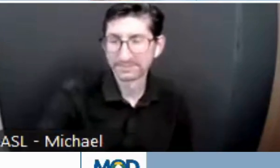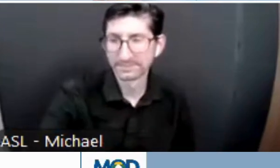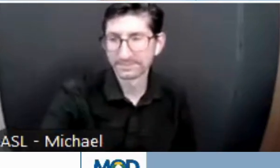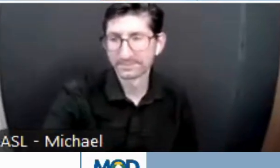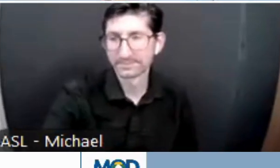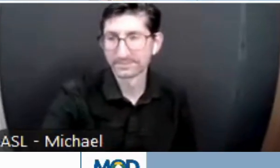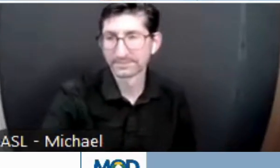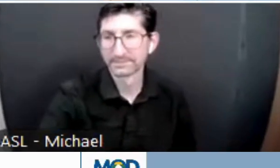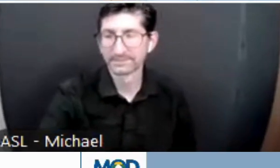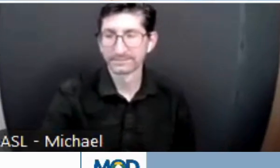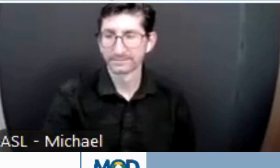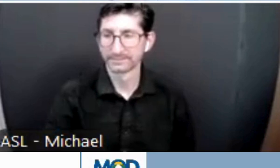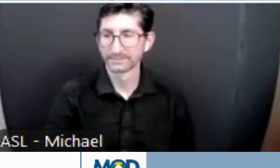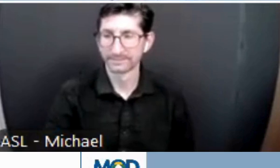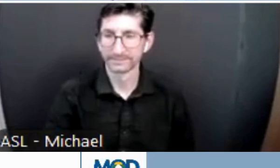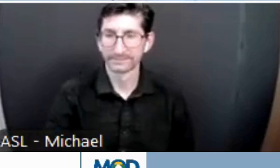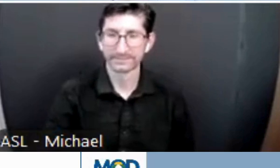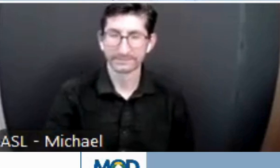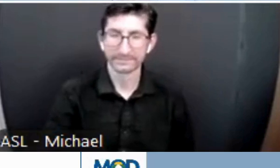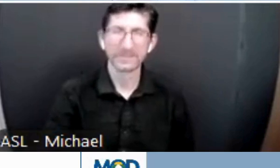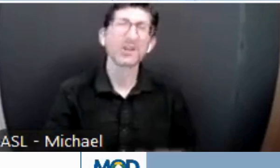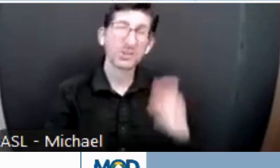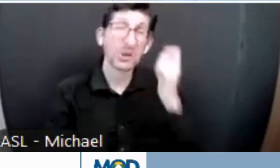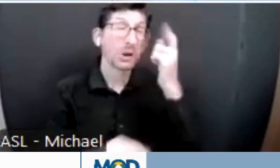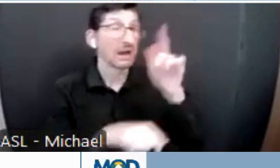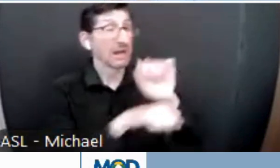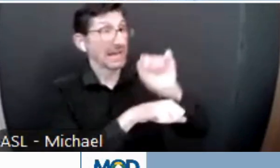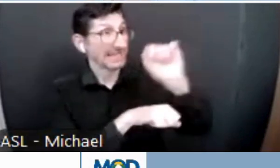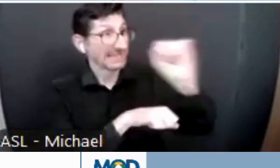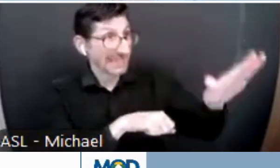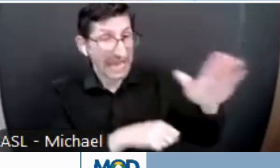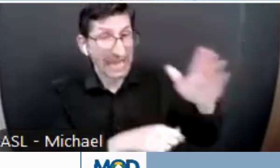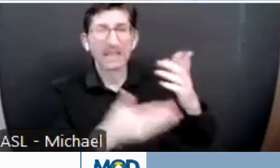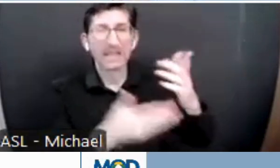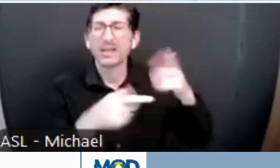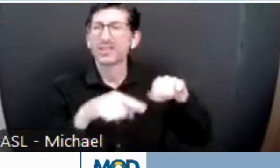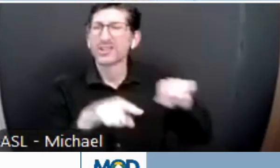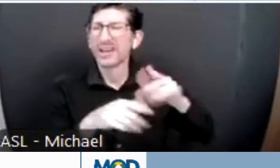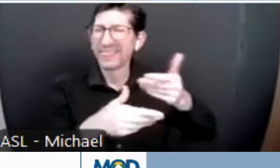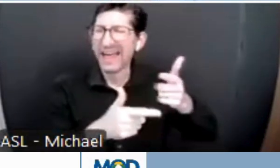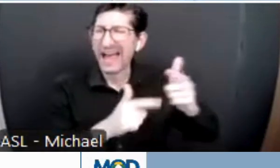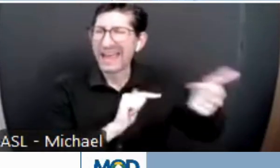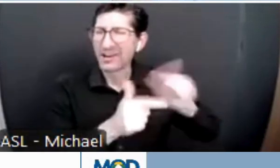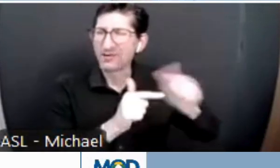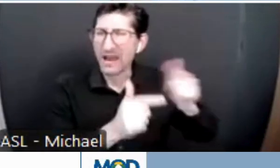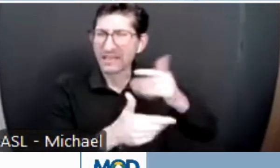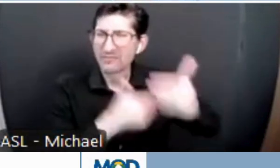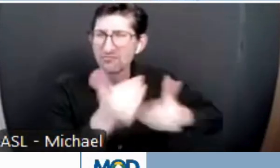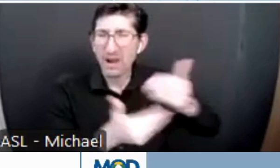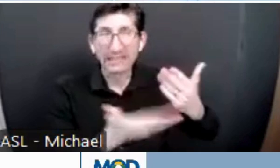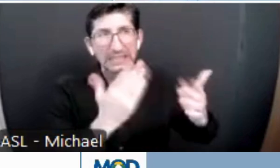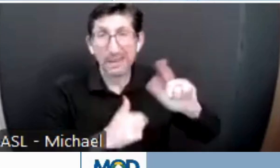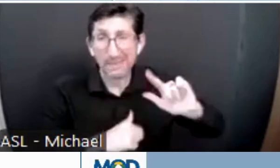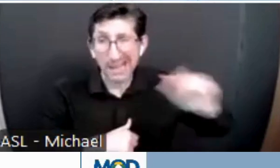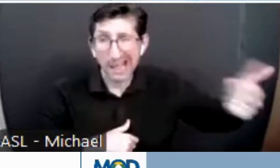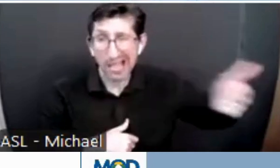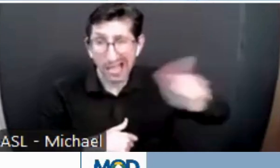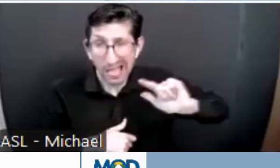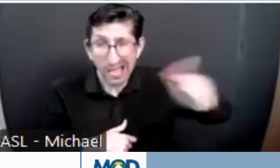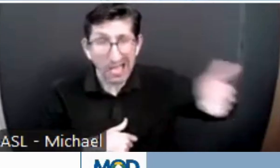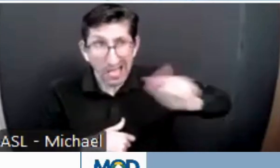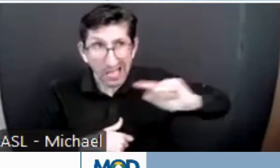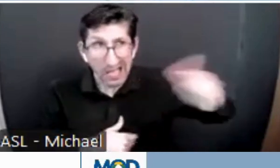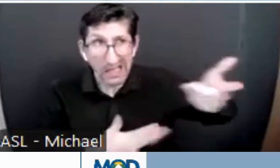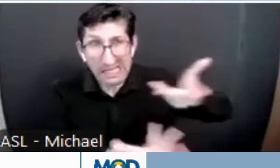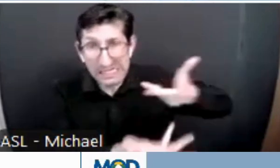show how there can be a bit of back and forth during the interactive process, but at some point you're going to get a final decision from